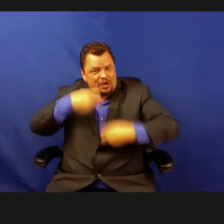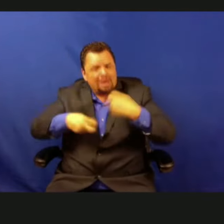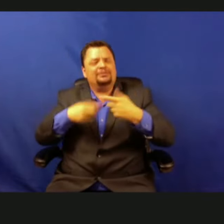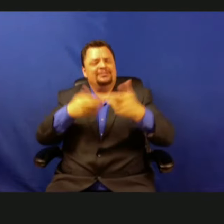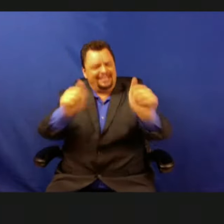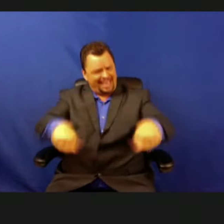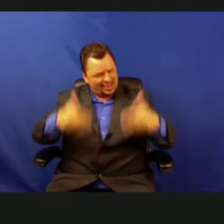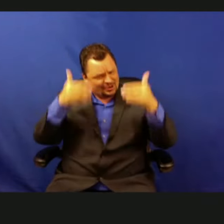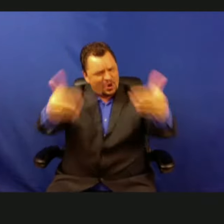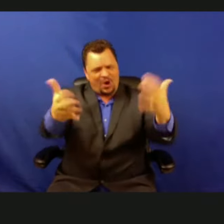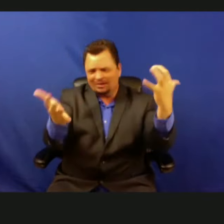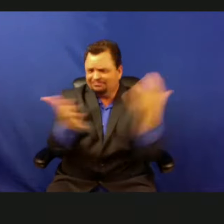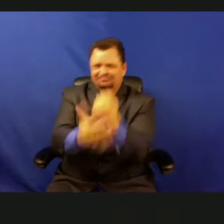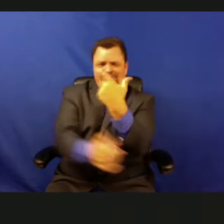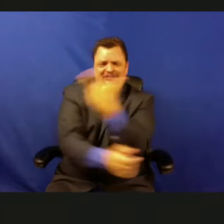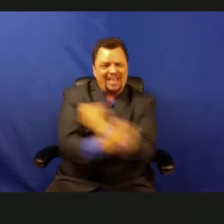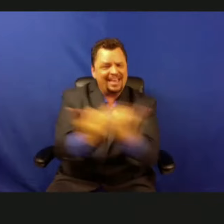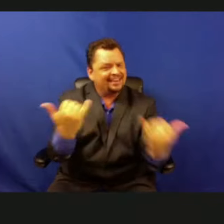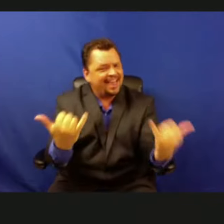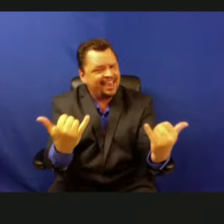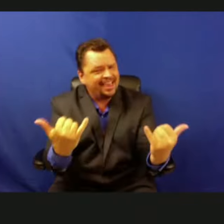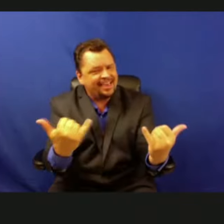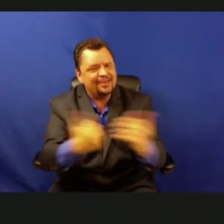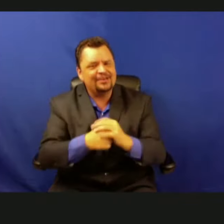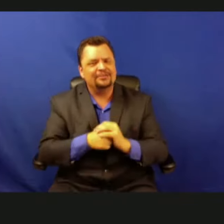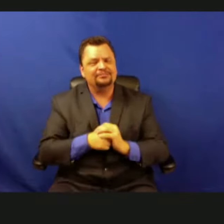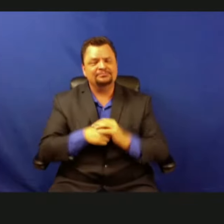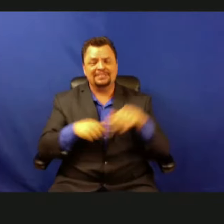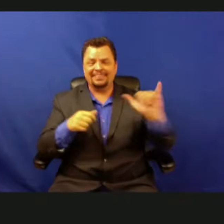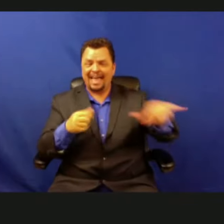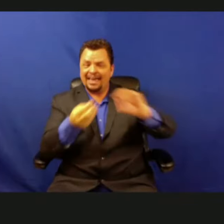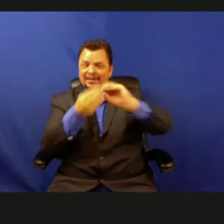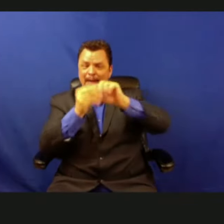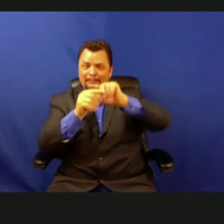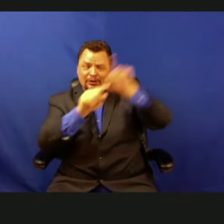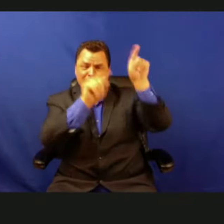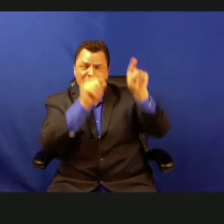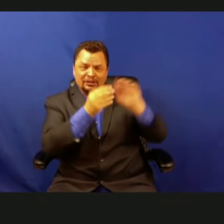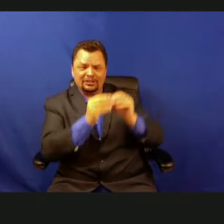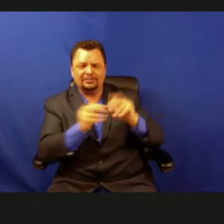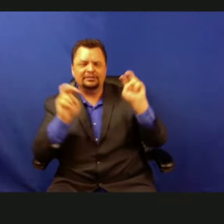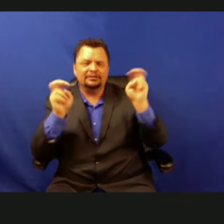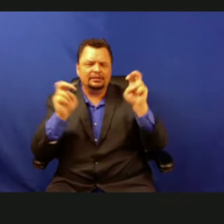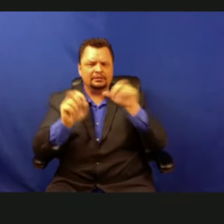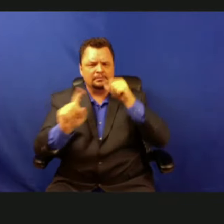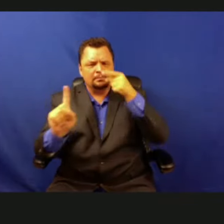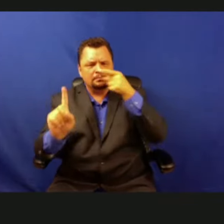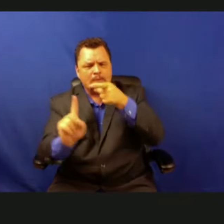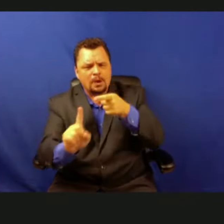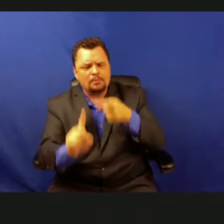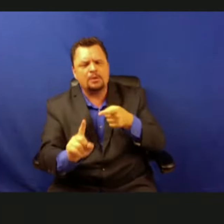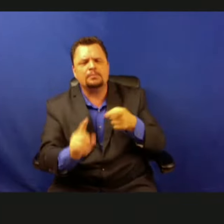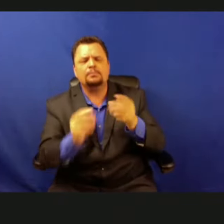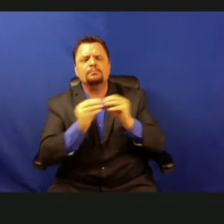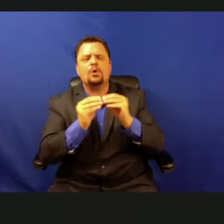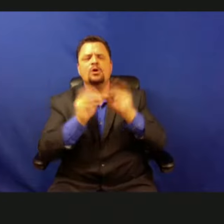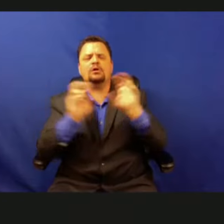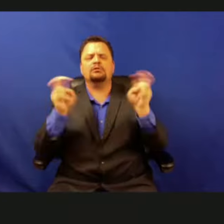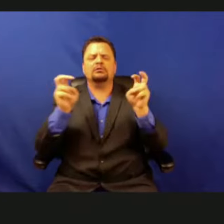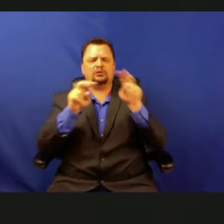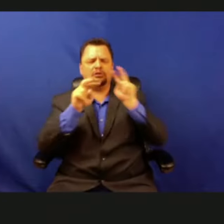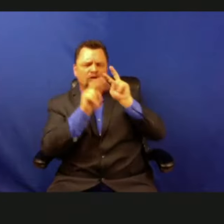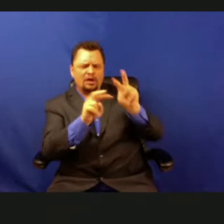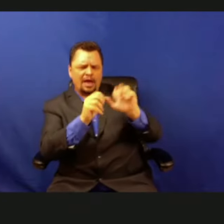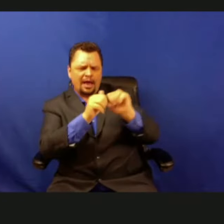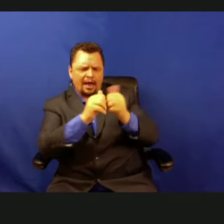not goal numbers to hit. They are operational numbers to be ready for. And I'm comfortable that we will be ready. Even with these numbers,